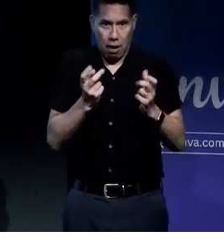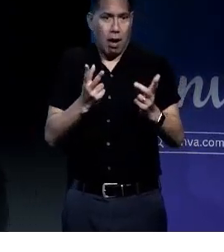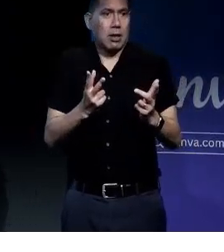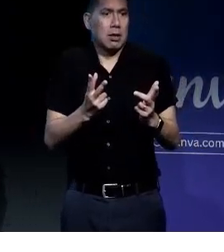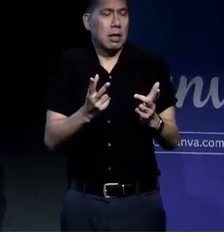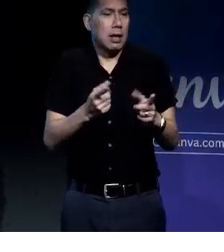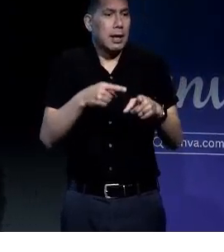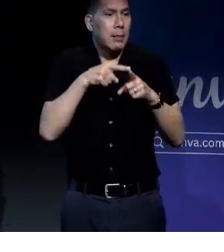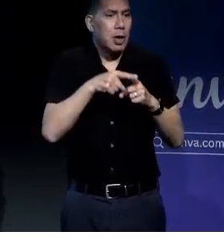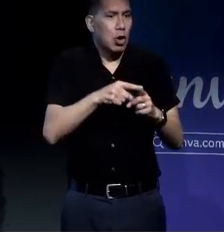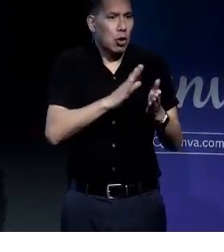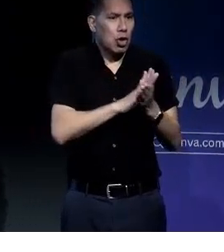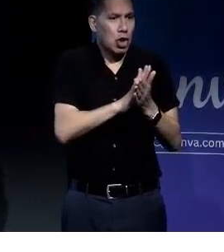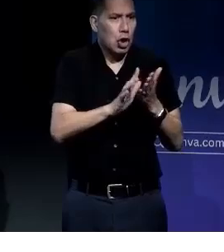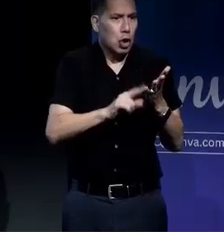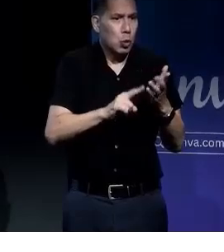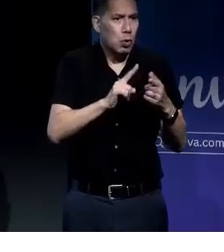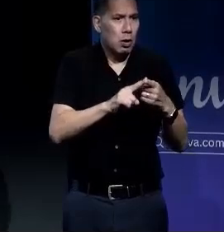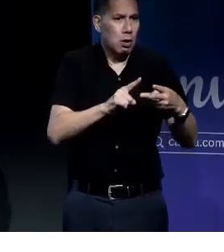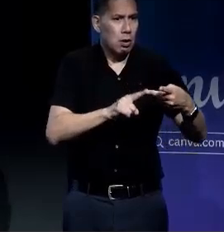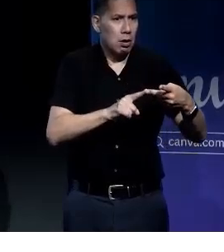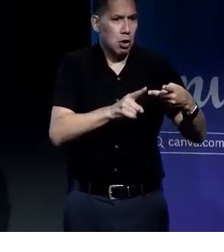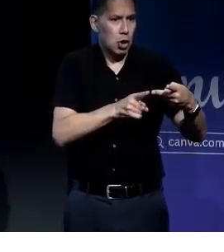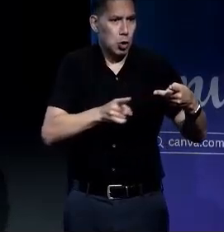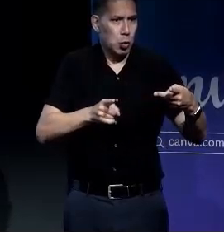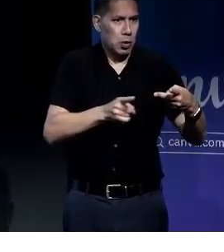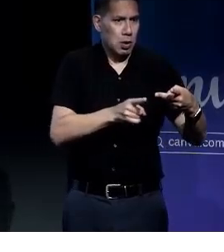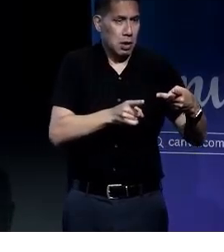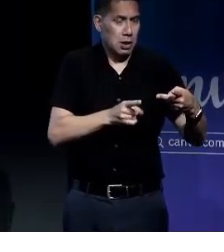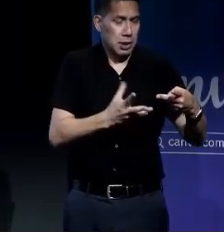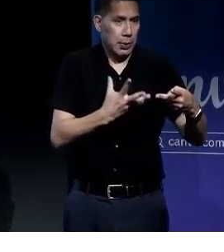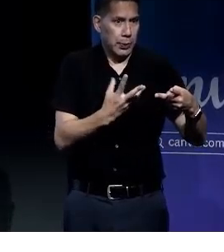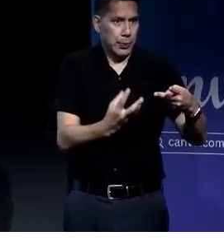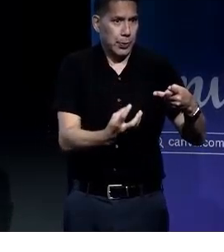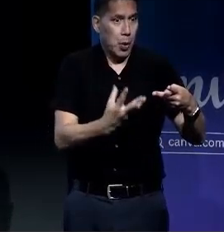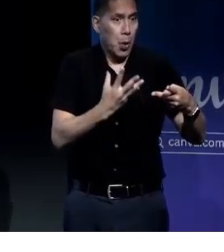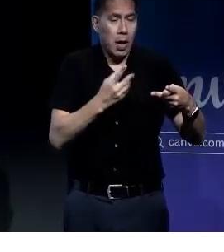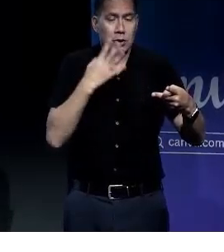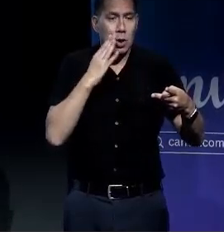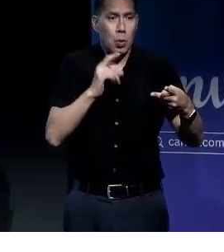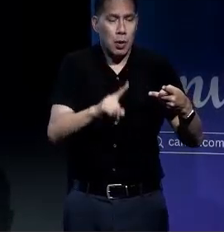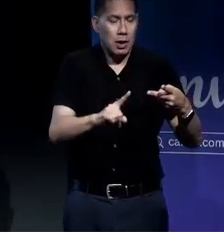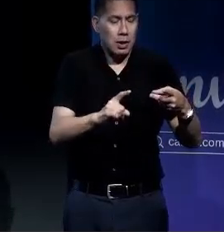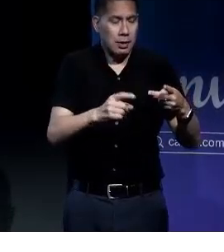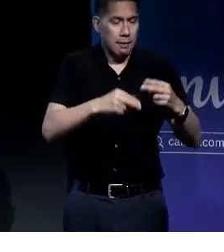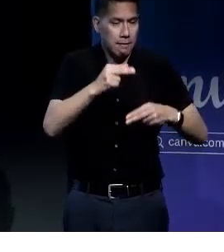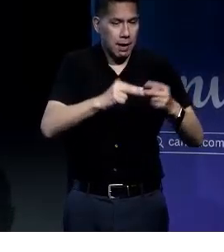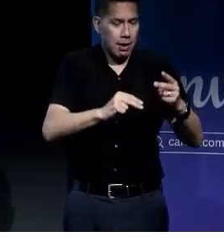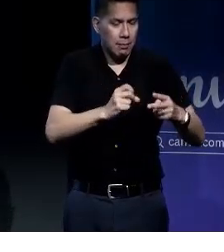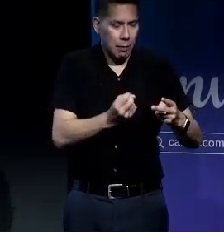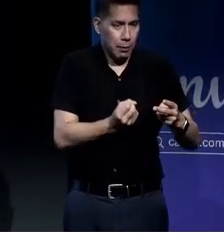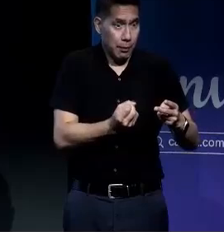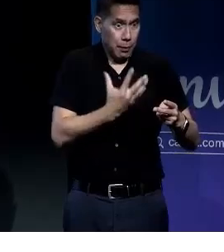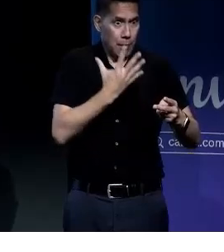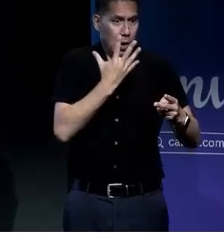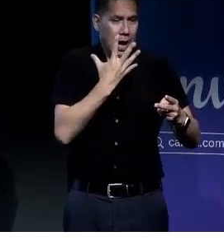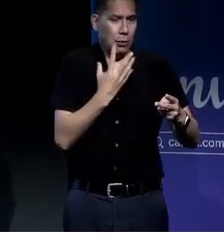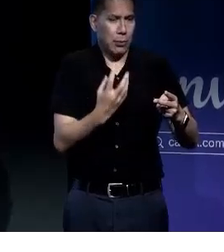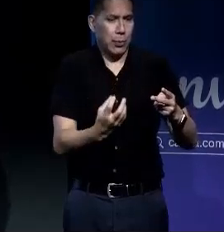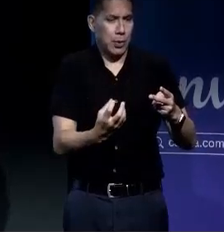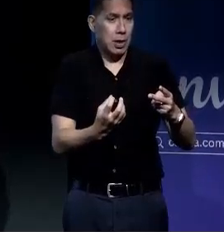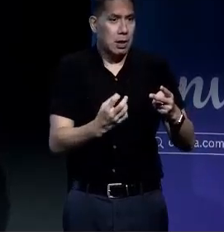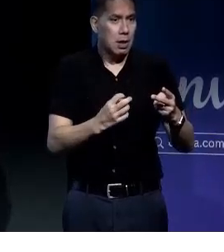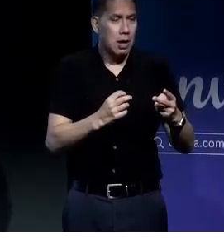depending on the hue that you start with, when you develop your light and dark,